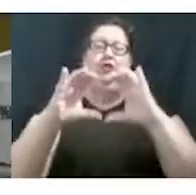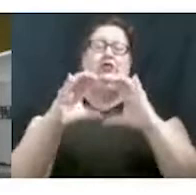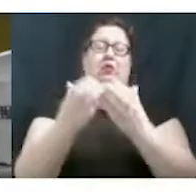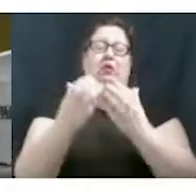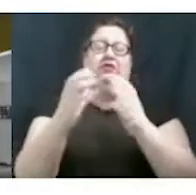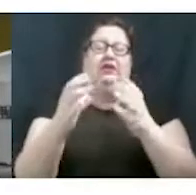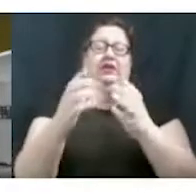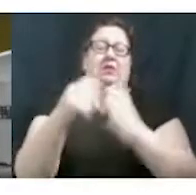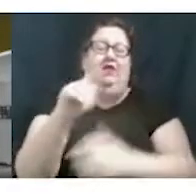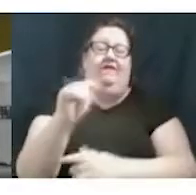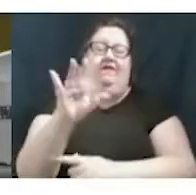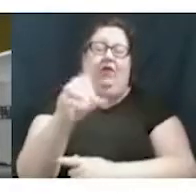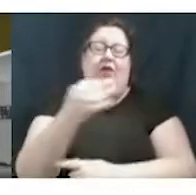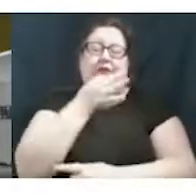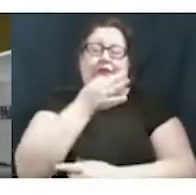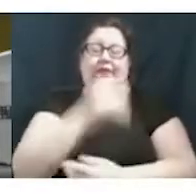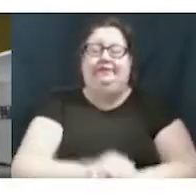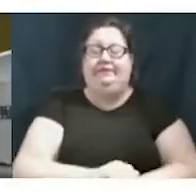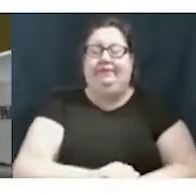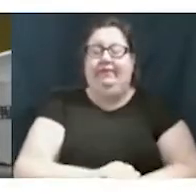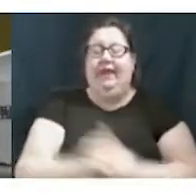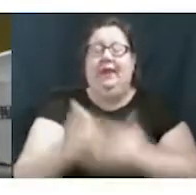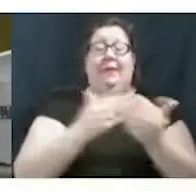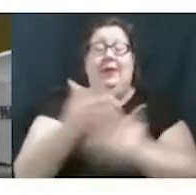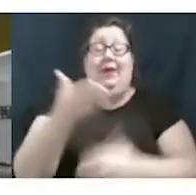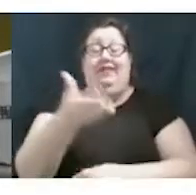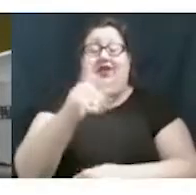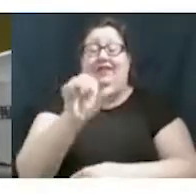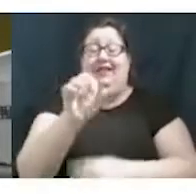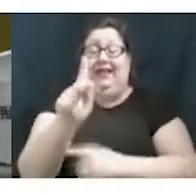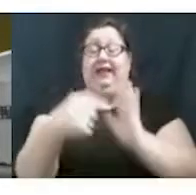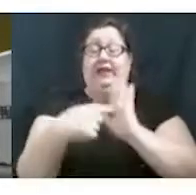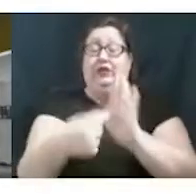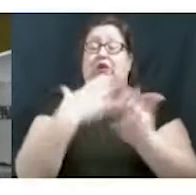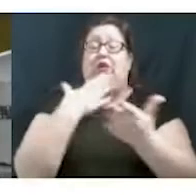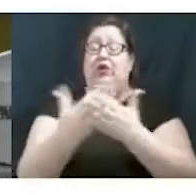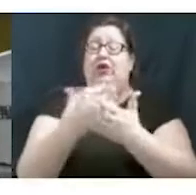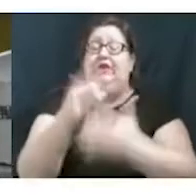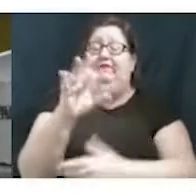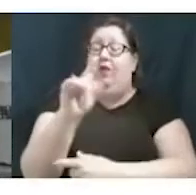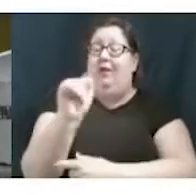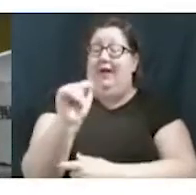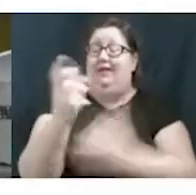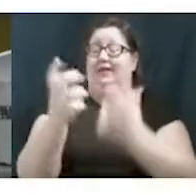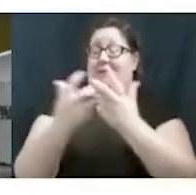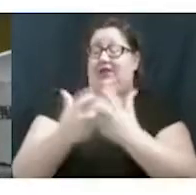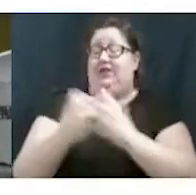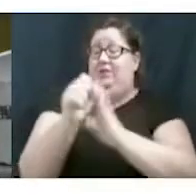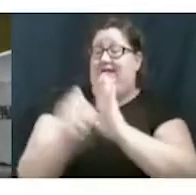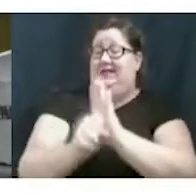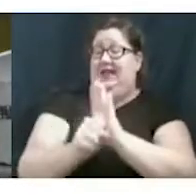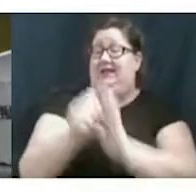couple of weeks. But there's a link. It'll show you a pretty good format that matches up with the state's template. Under